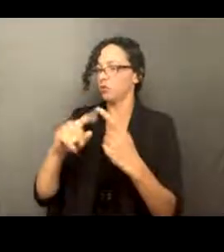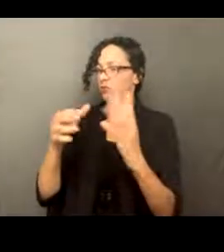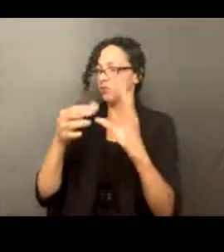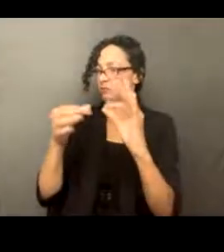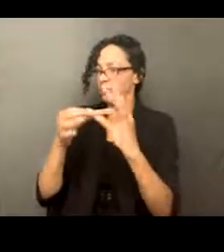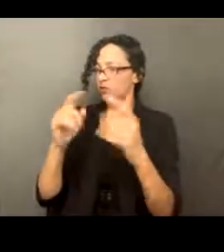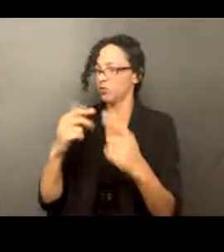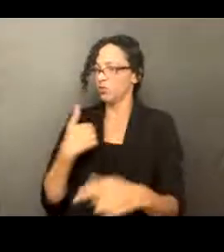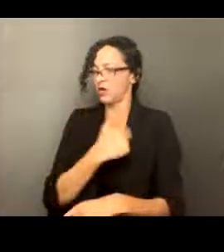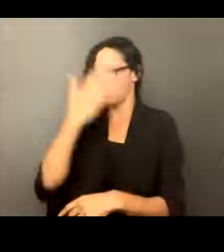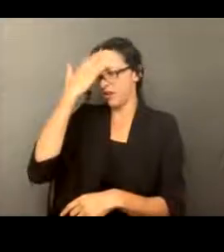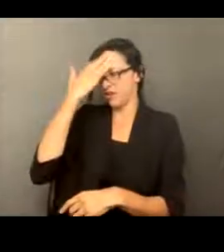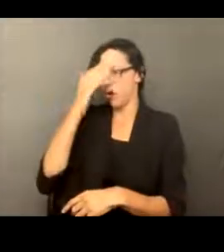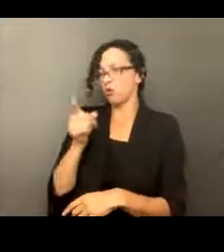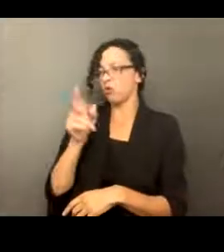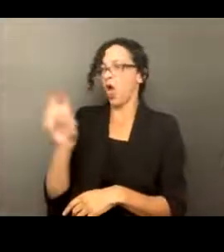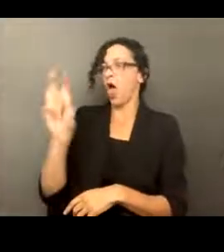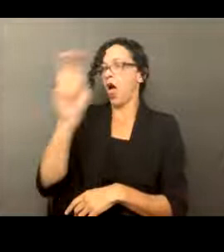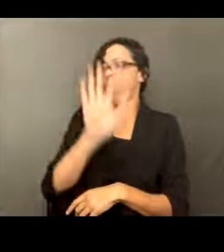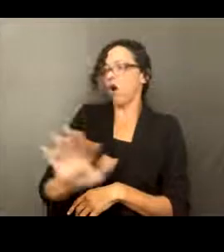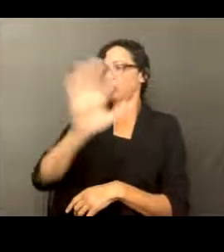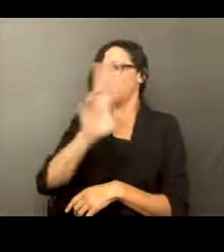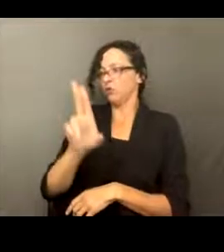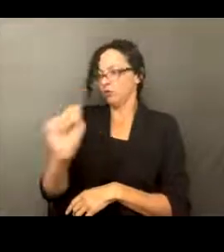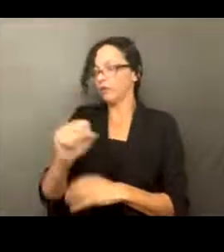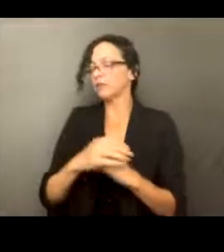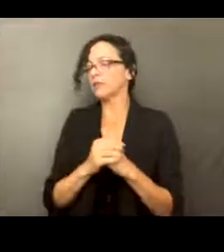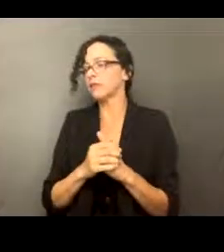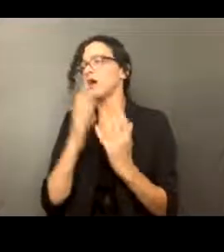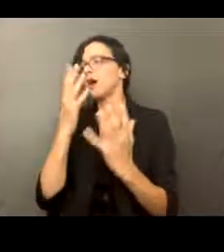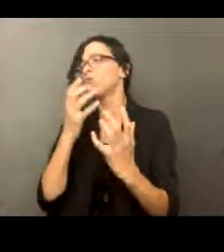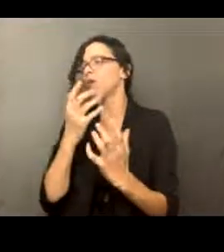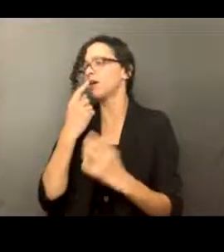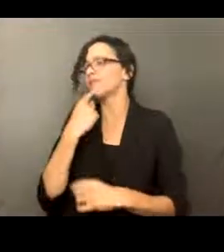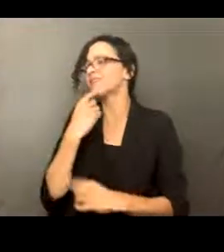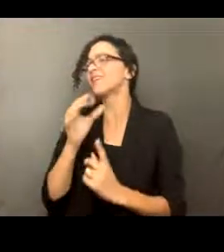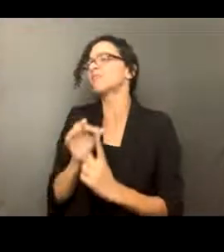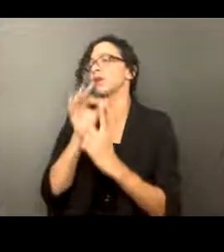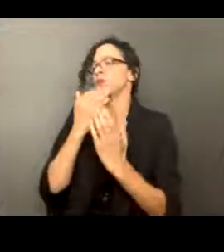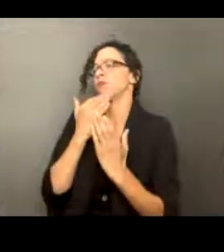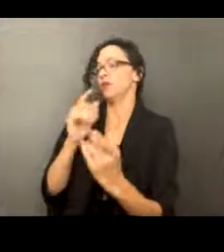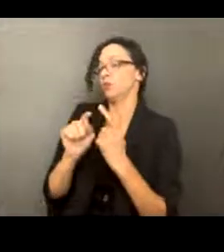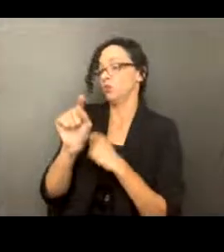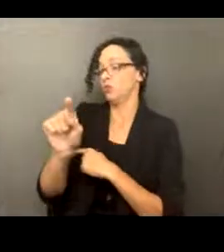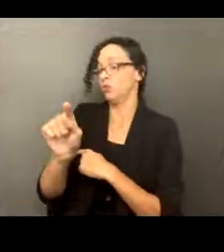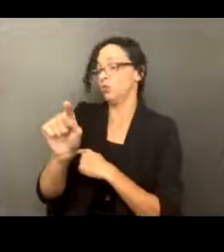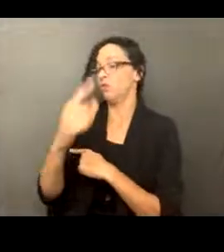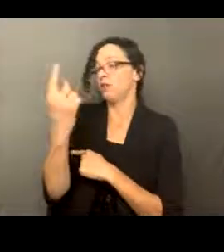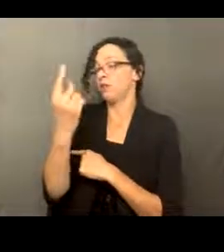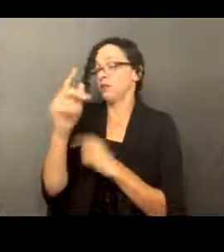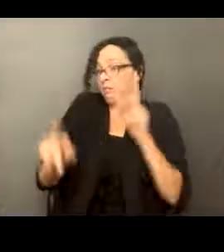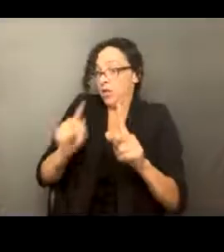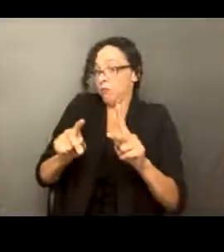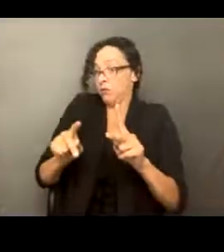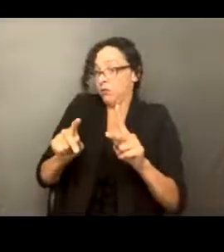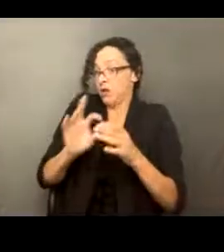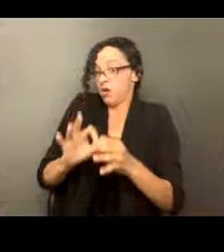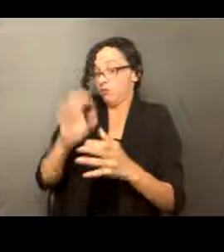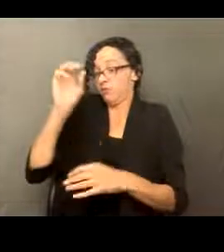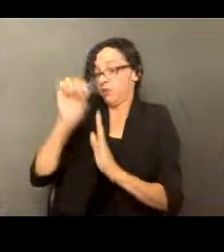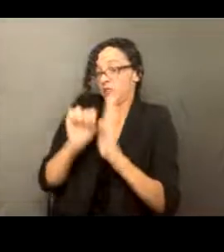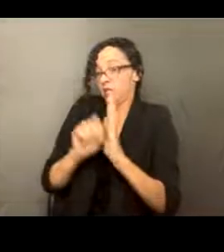So I did want to say a special thank you to you for always putting the people of the state of California